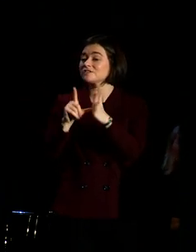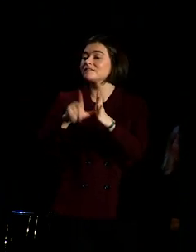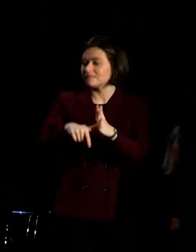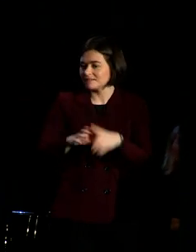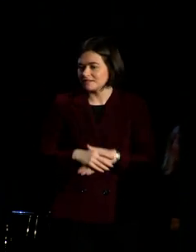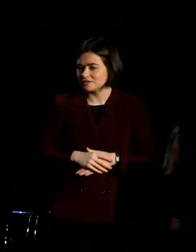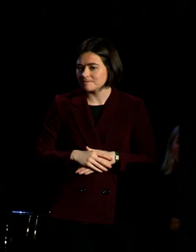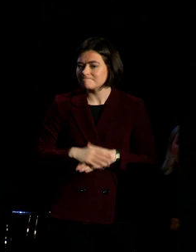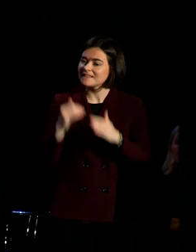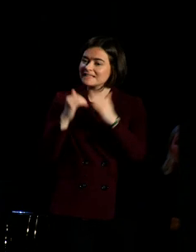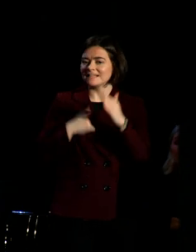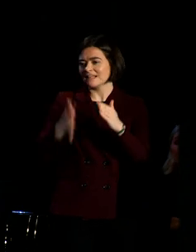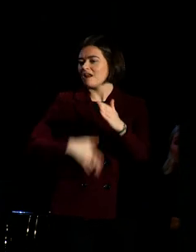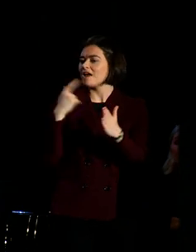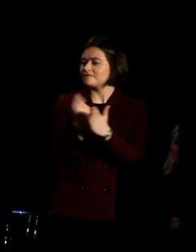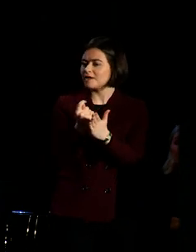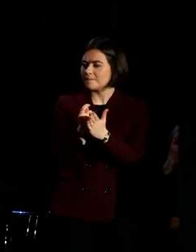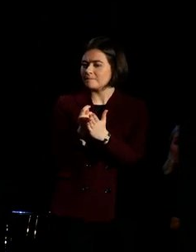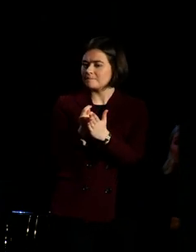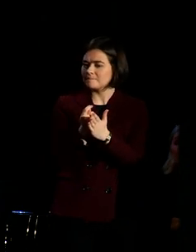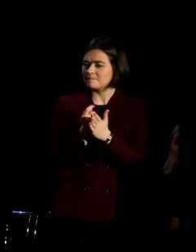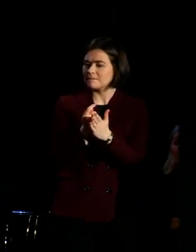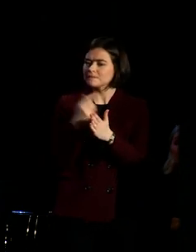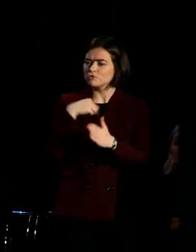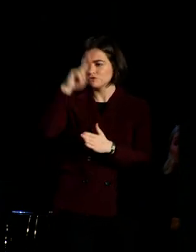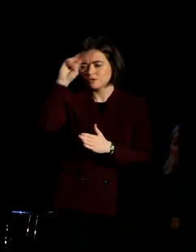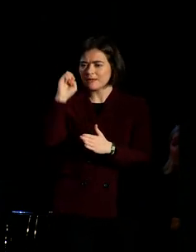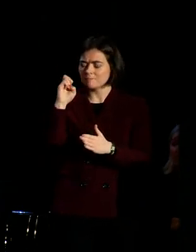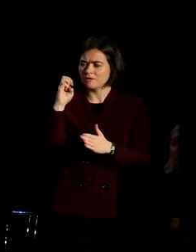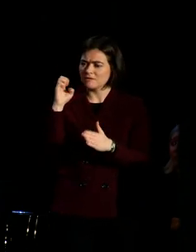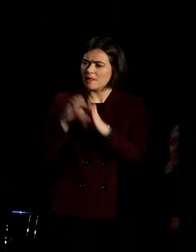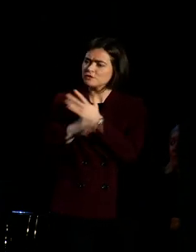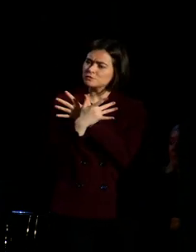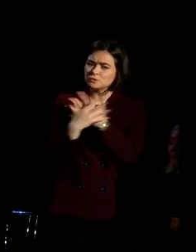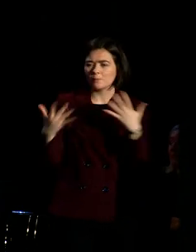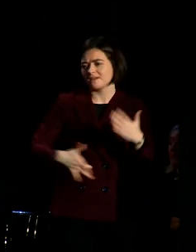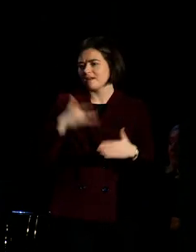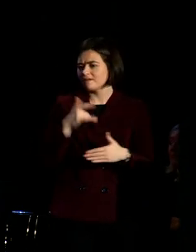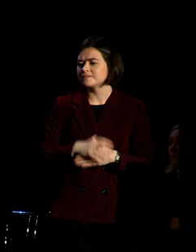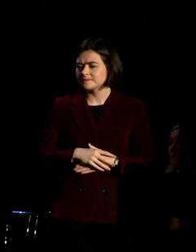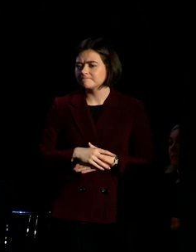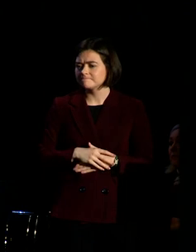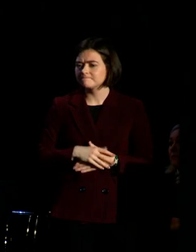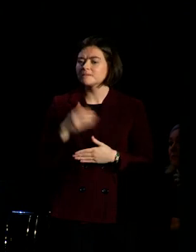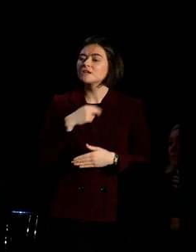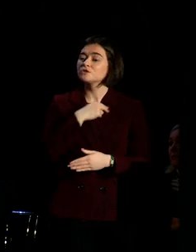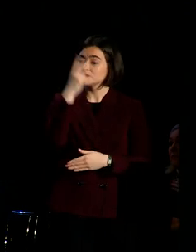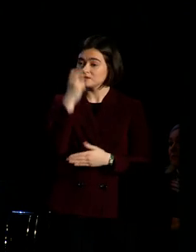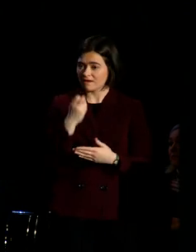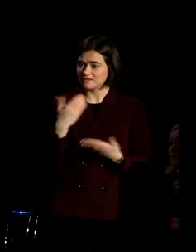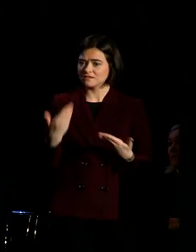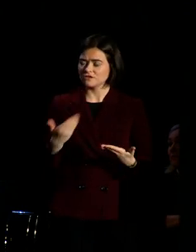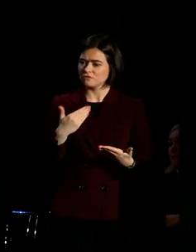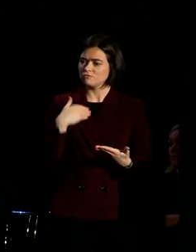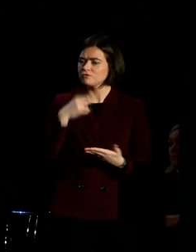one lifetime to remember the loss of so many lifetimes. Tonight, we recall the